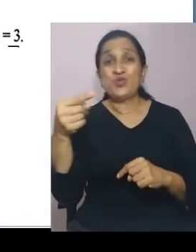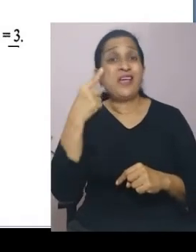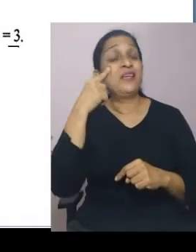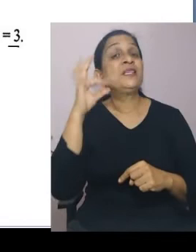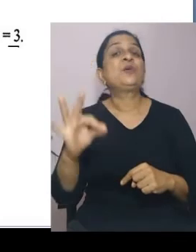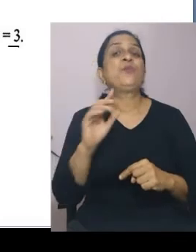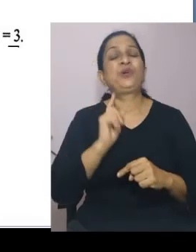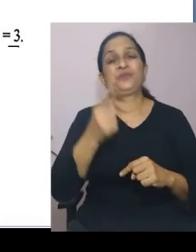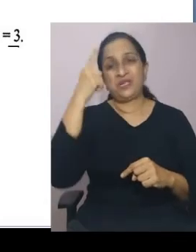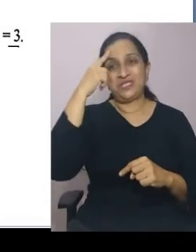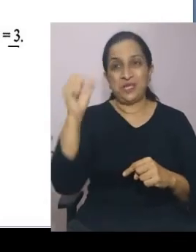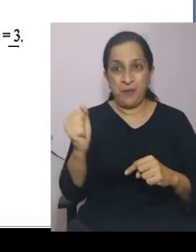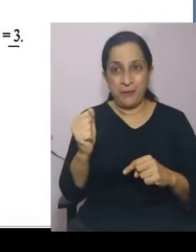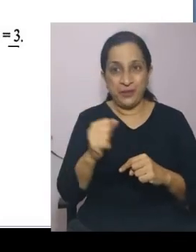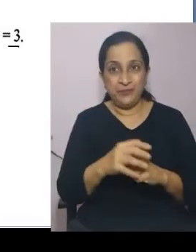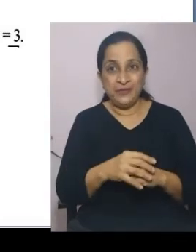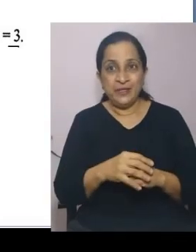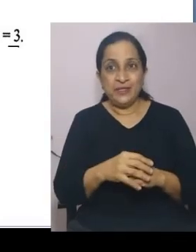So this will be